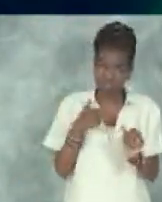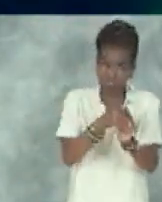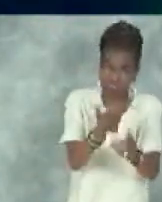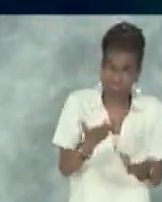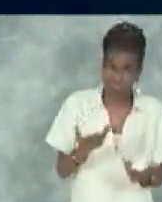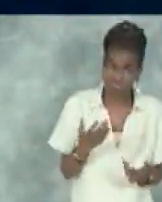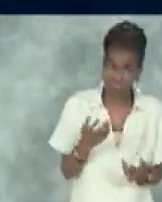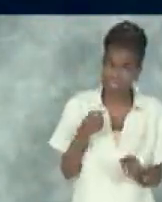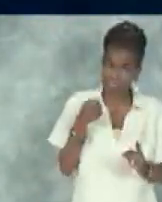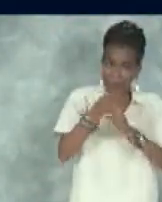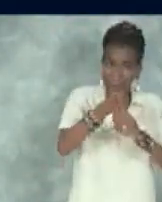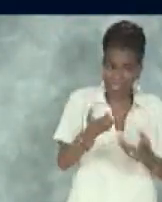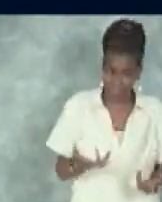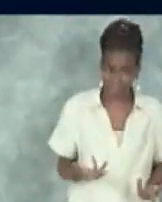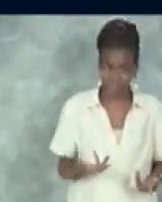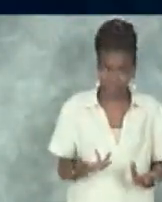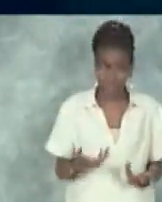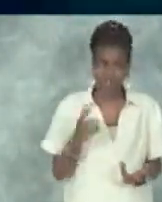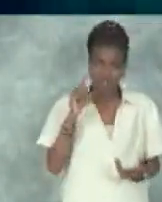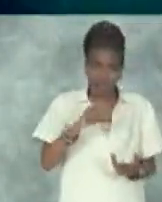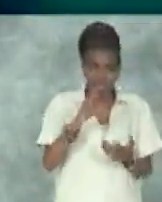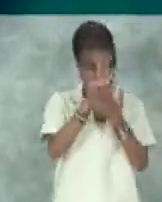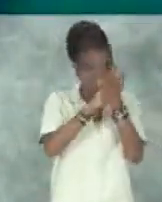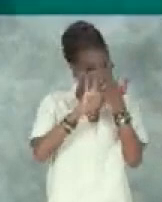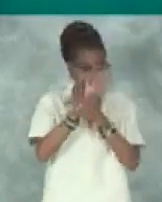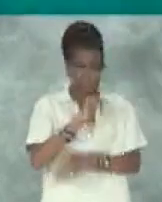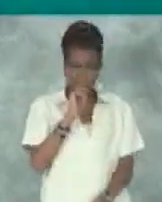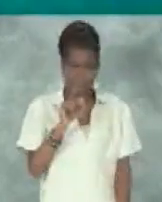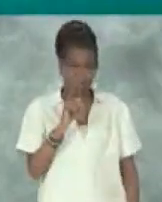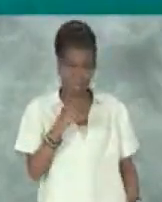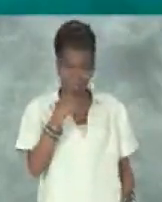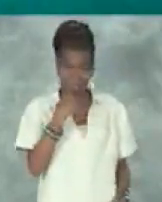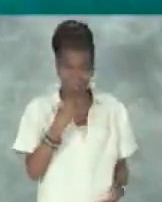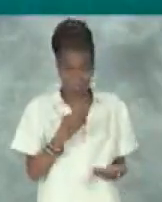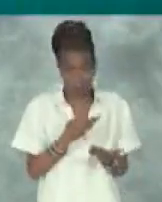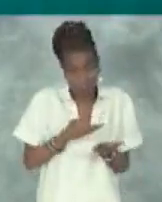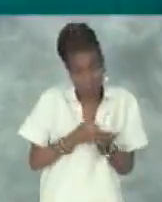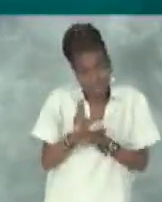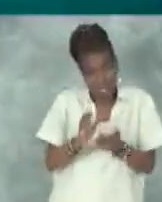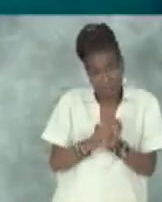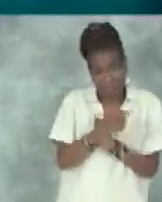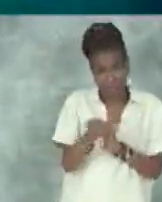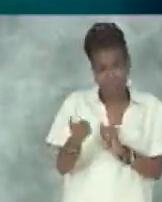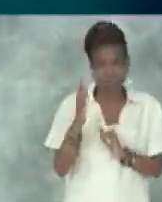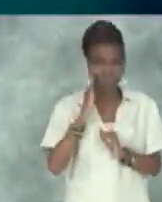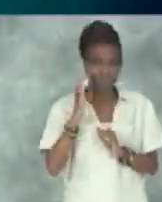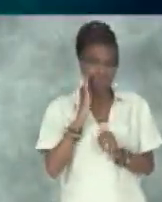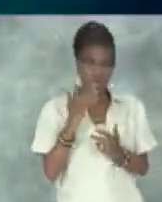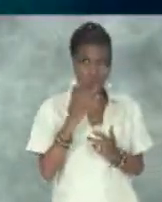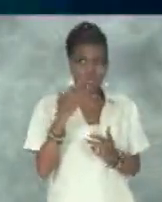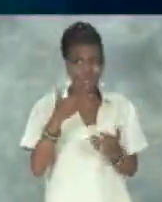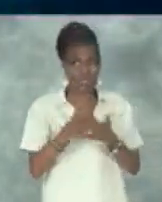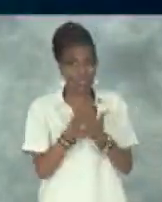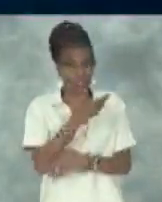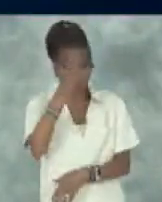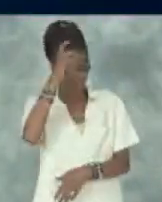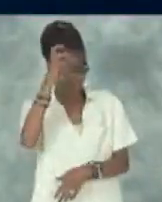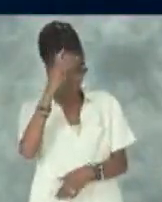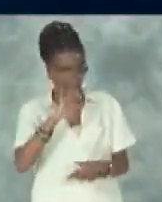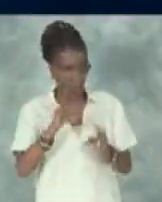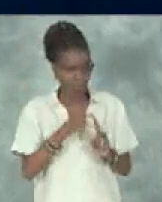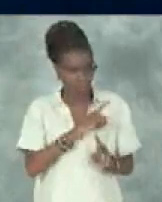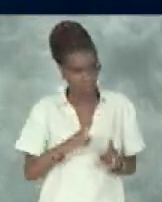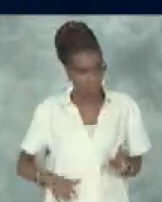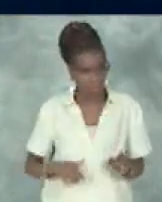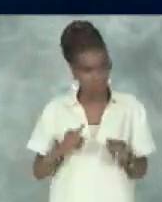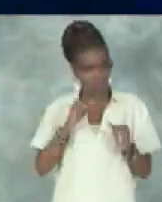going to rose color it. You need to know that for every new level, there is a new devil, you need to know that when the Lord